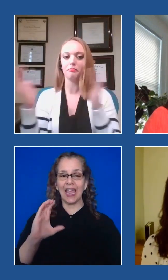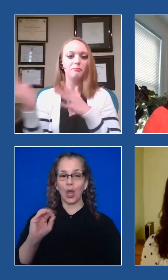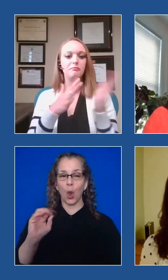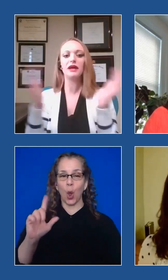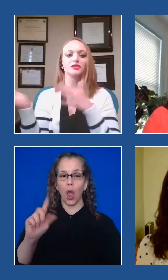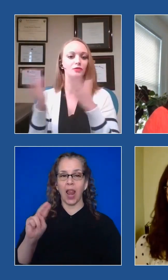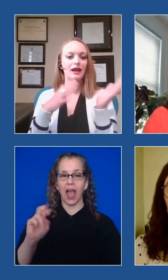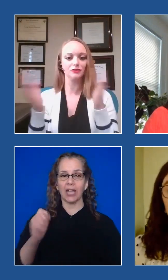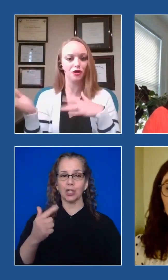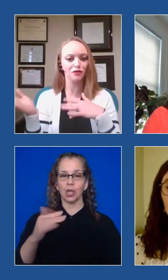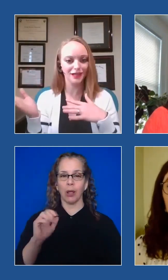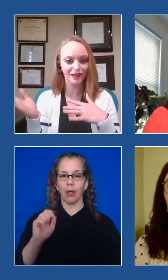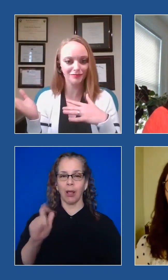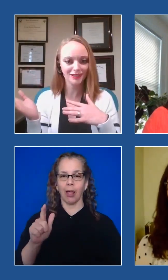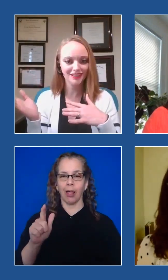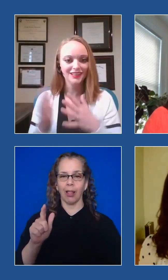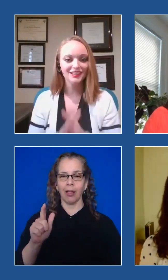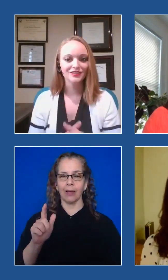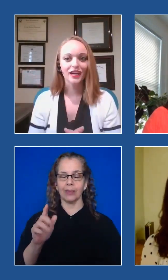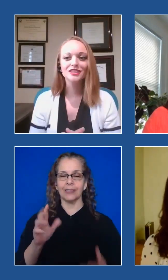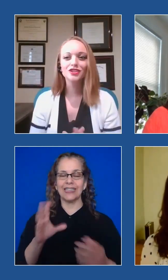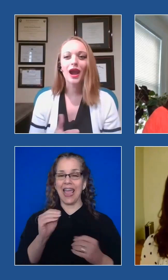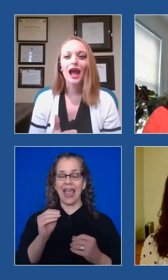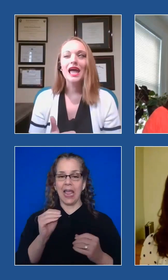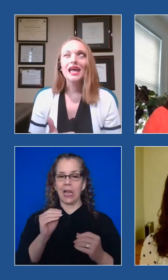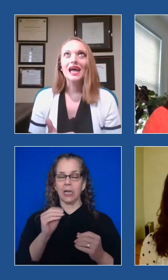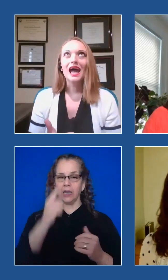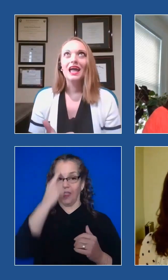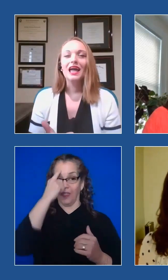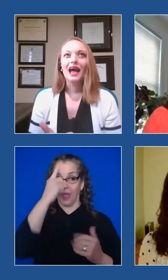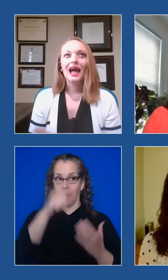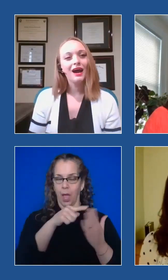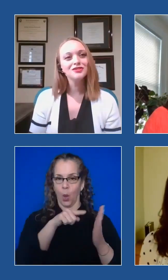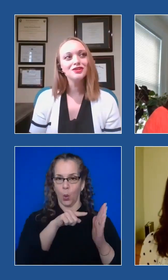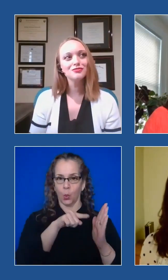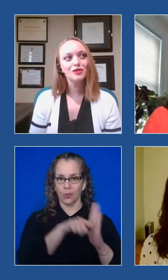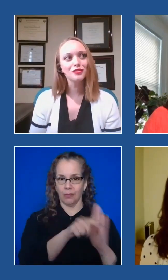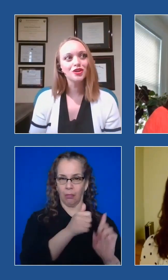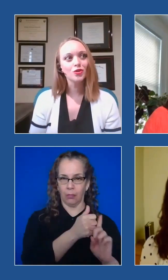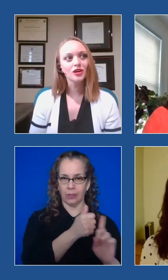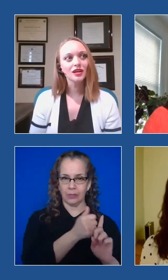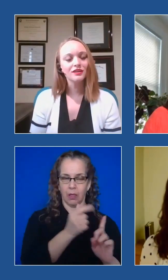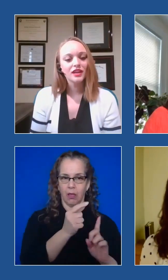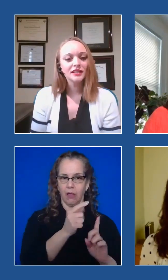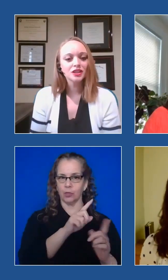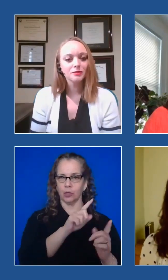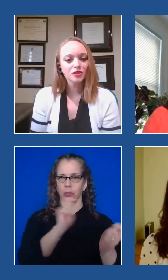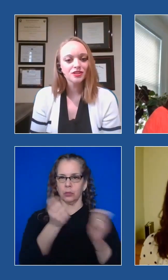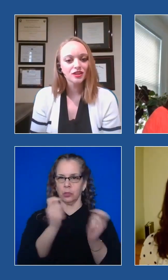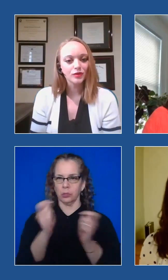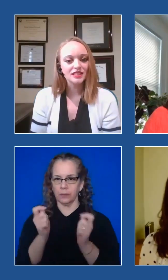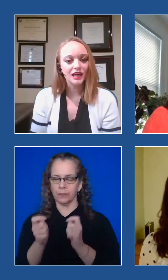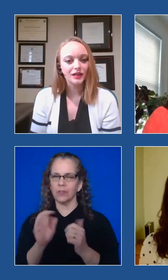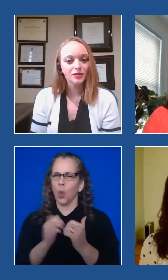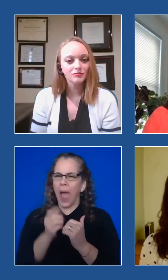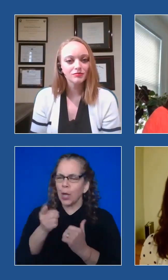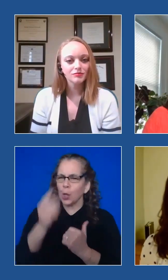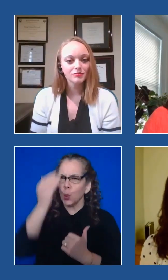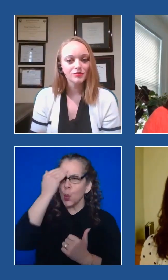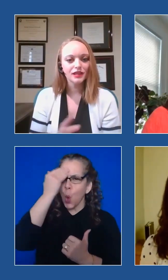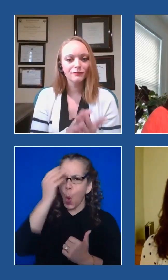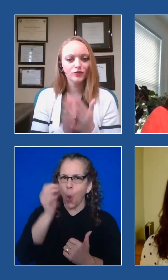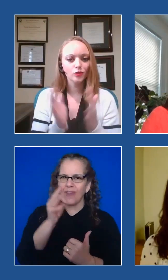can sort of bounce around all the time, right? And so how do you know you're kind of catching a person at the right